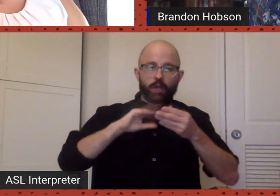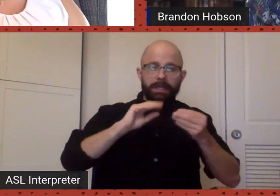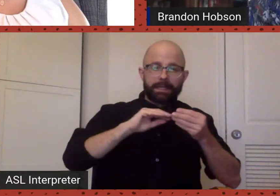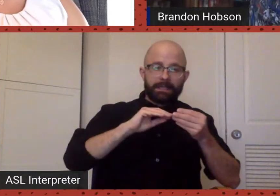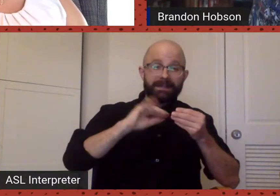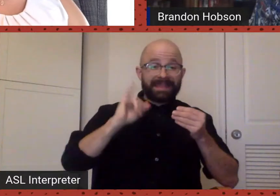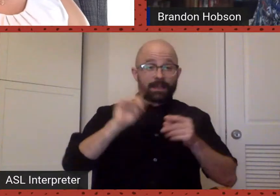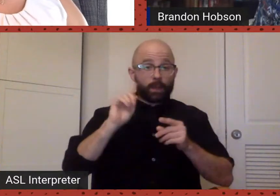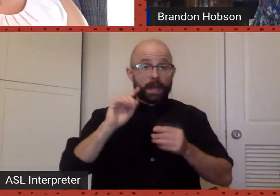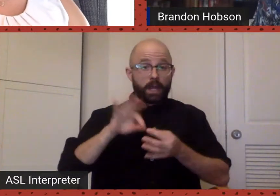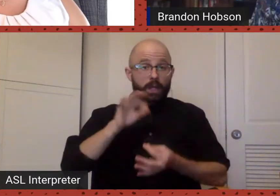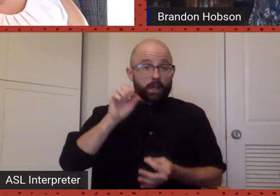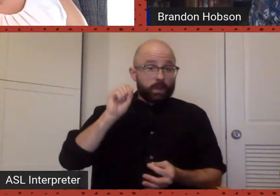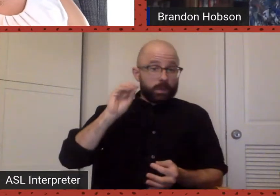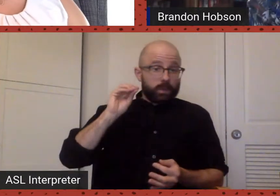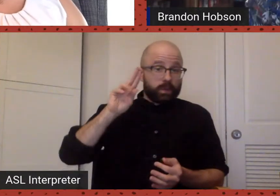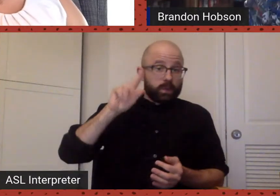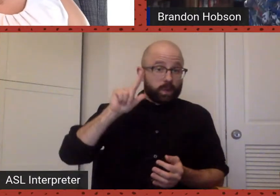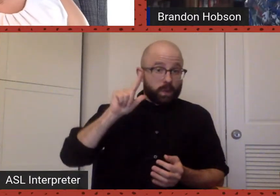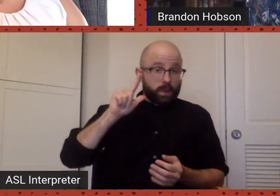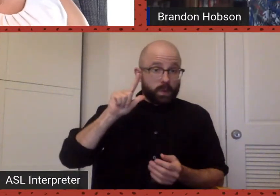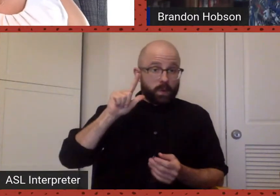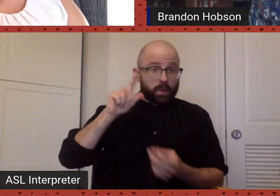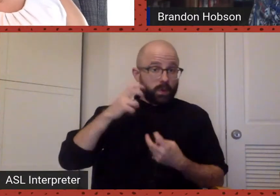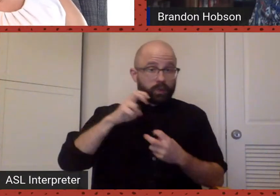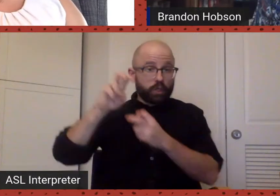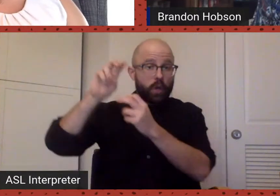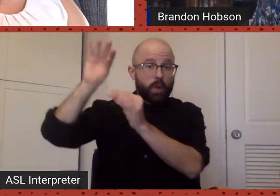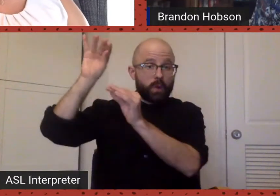served, right? And